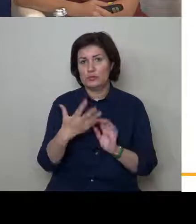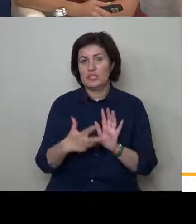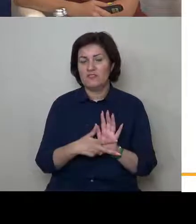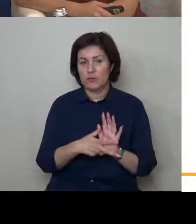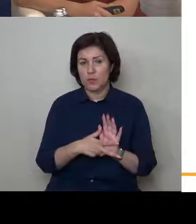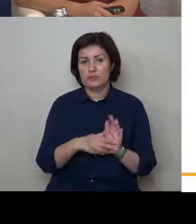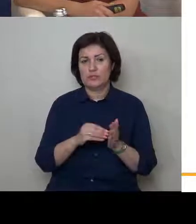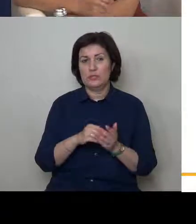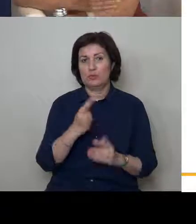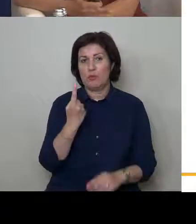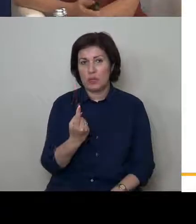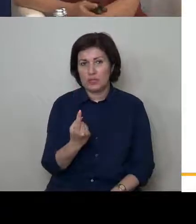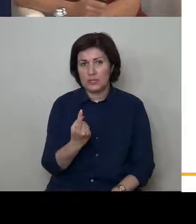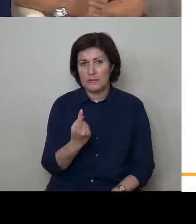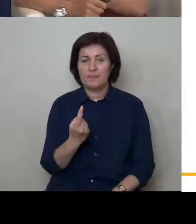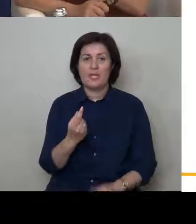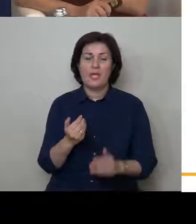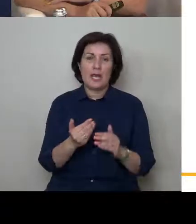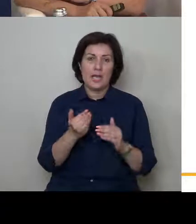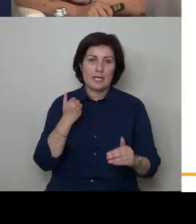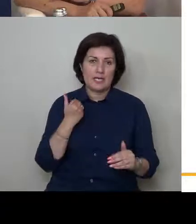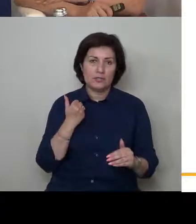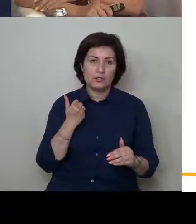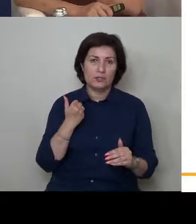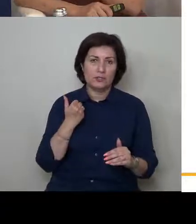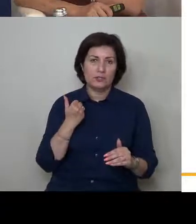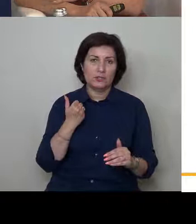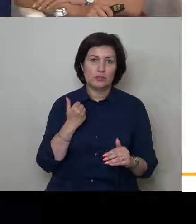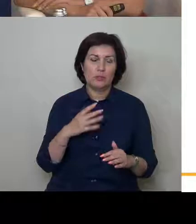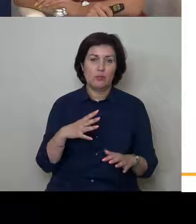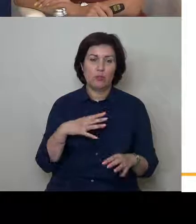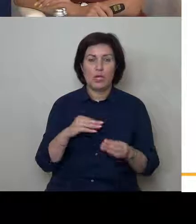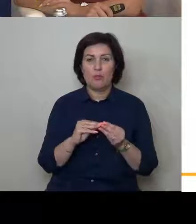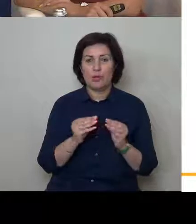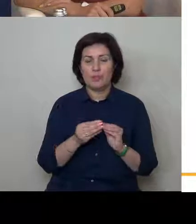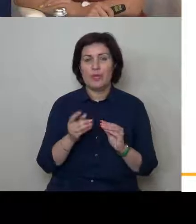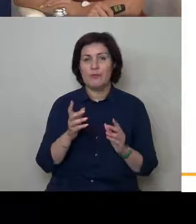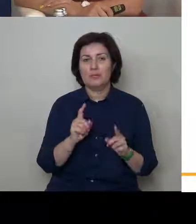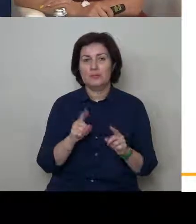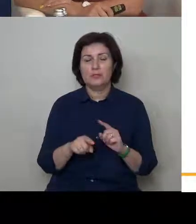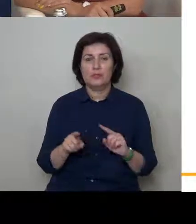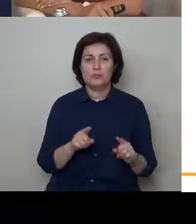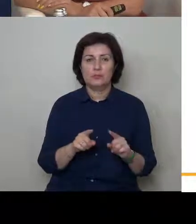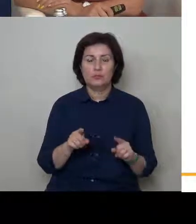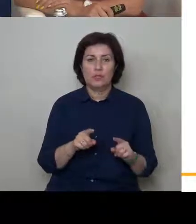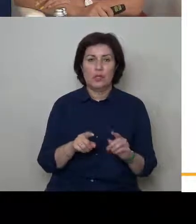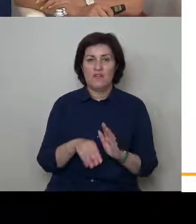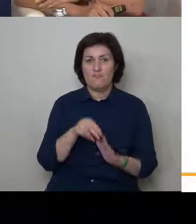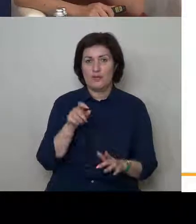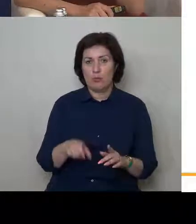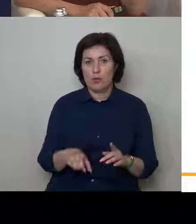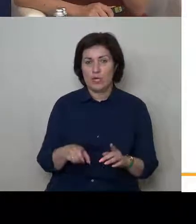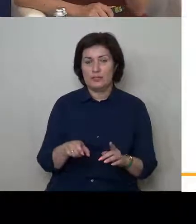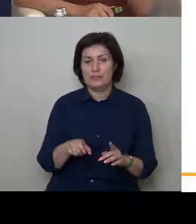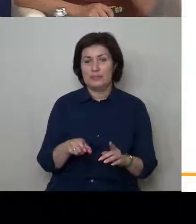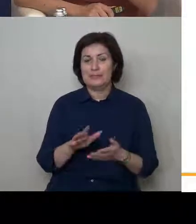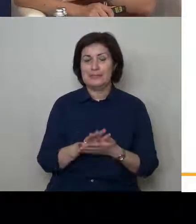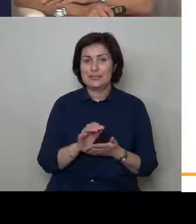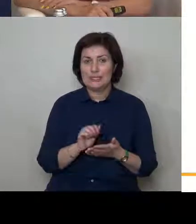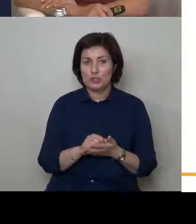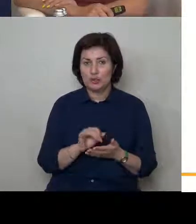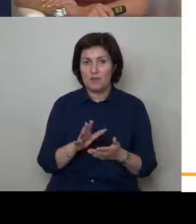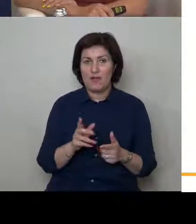hiding the ballot or destroying the ballot. We used to have a problem